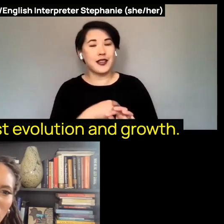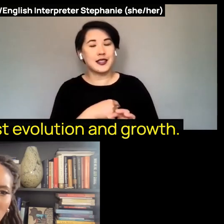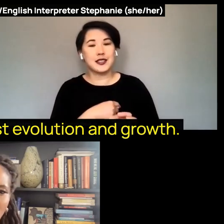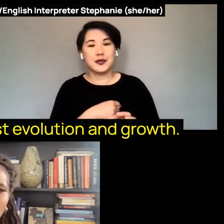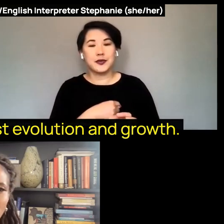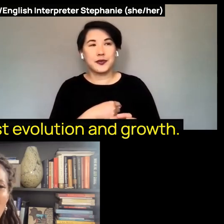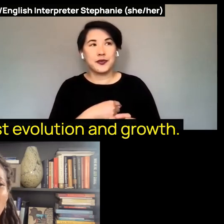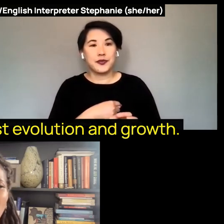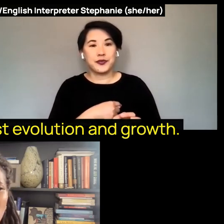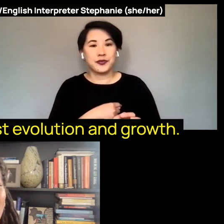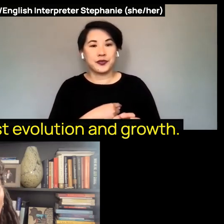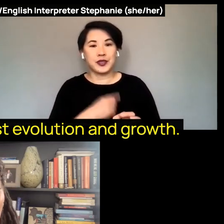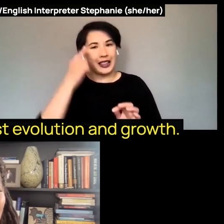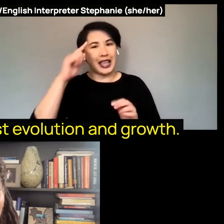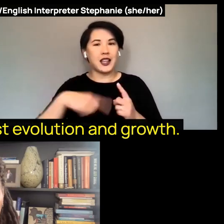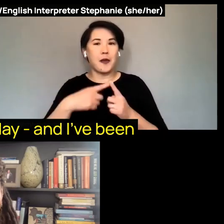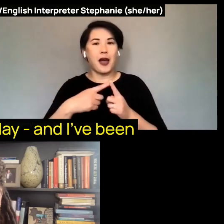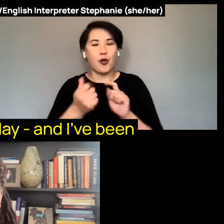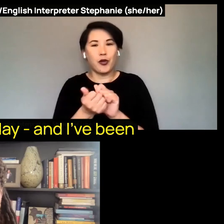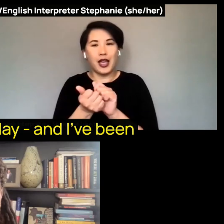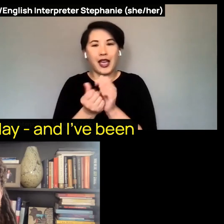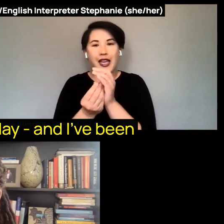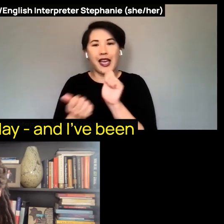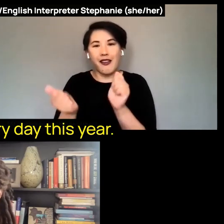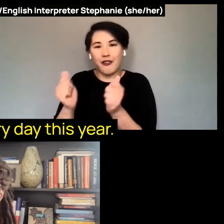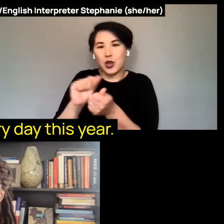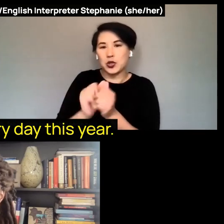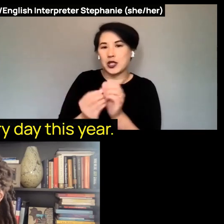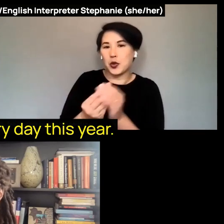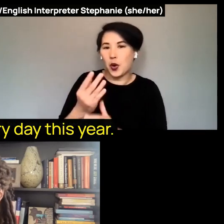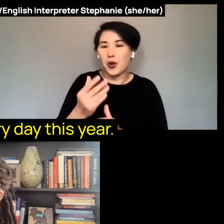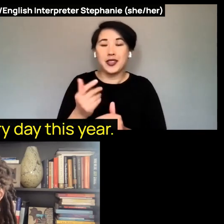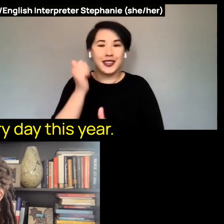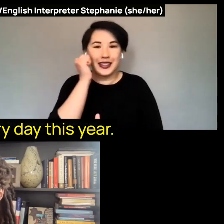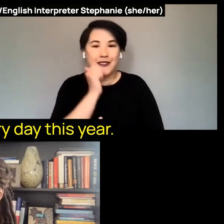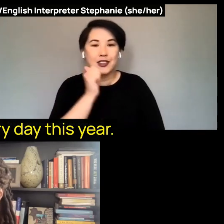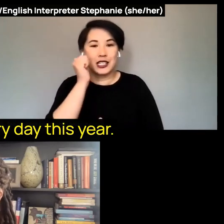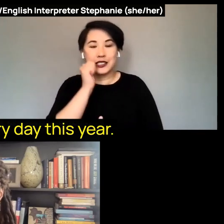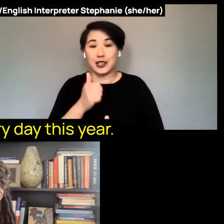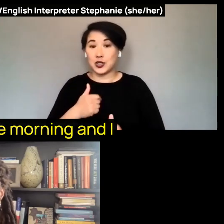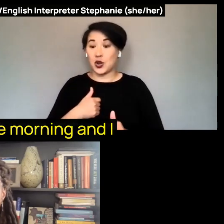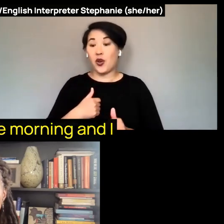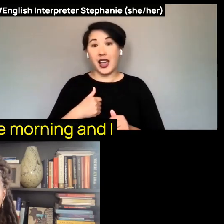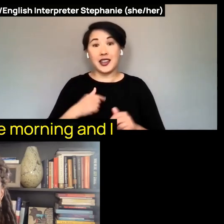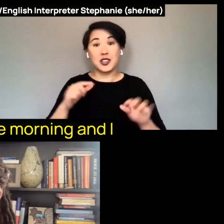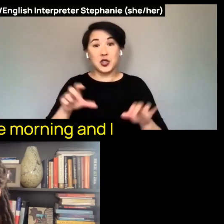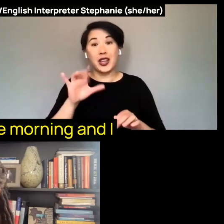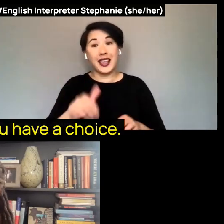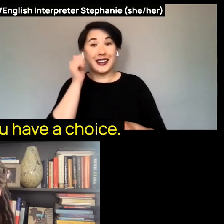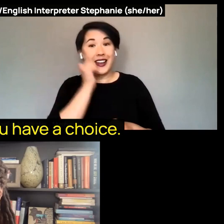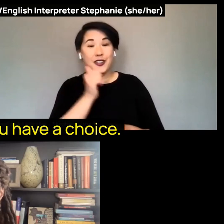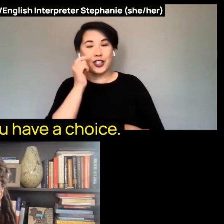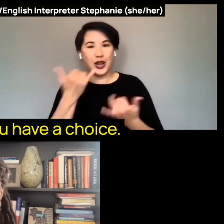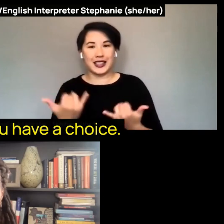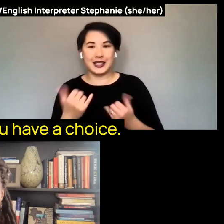perspectives on just evolution and growth. You know, every day, and I've been doing this every day this year, I wake up in the morning and